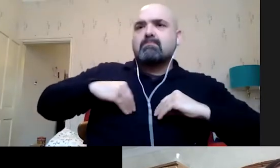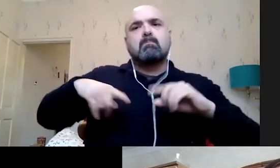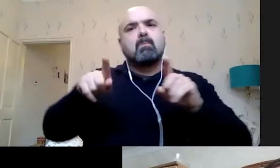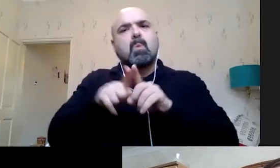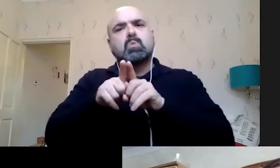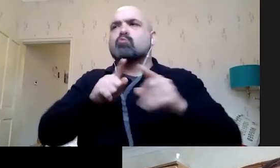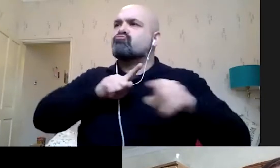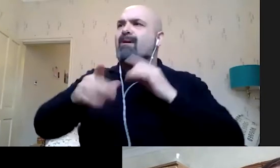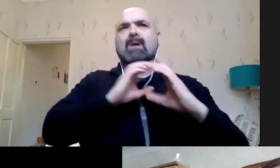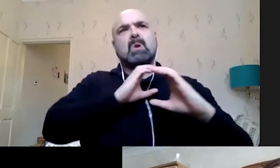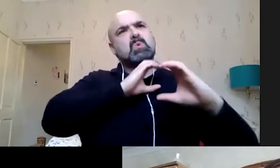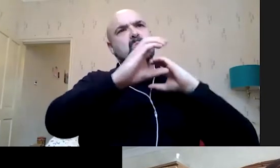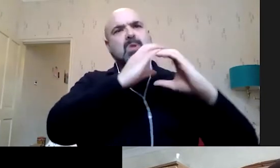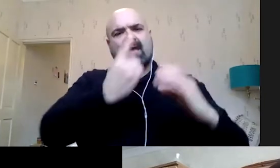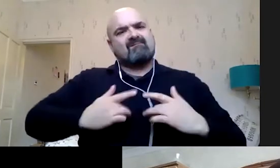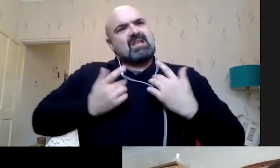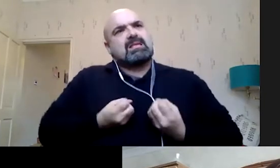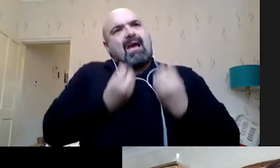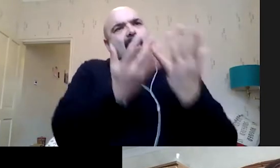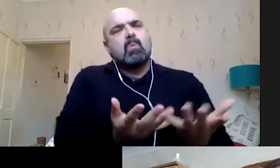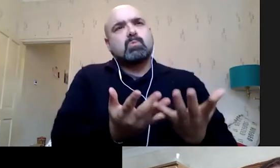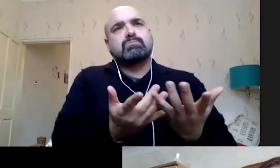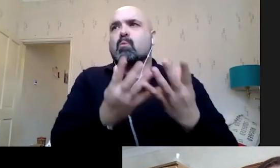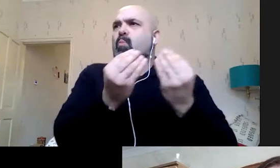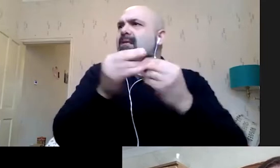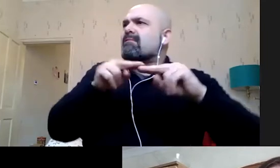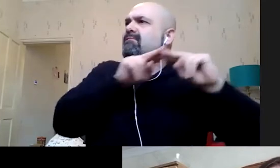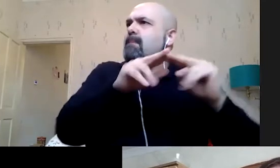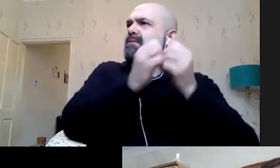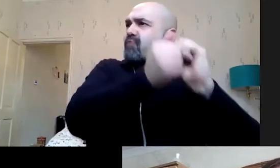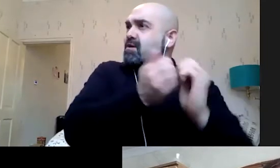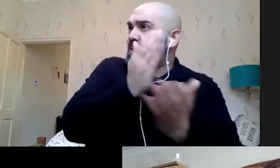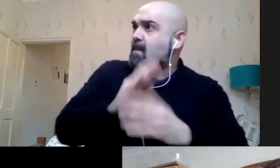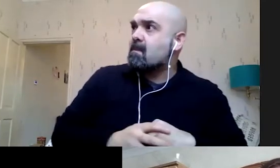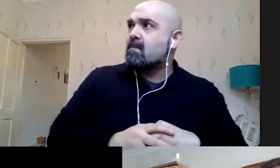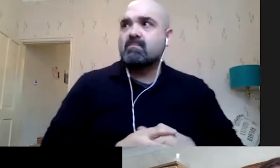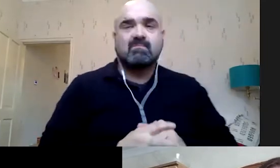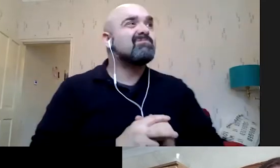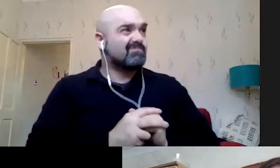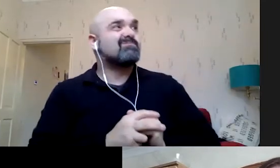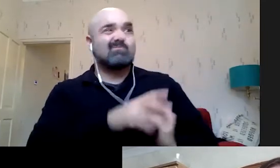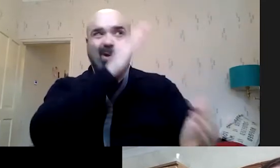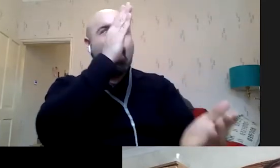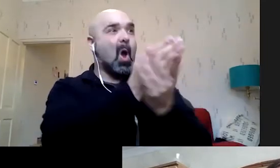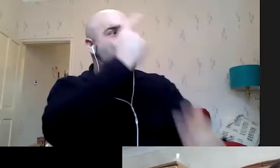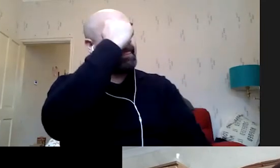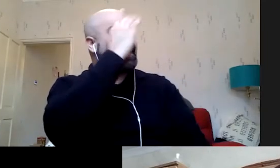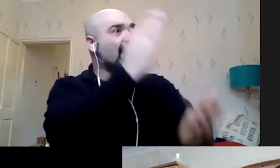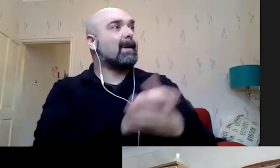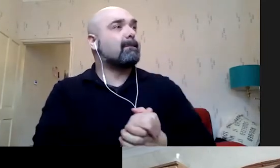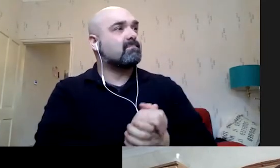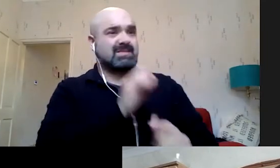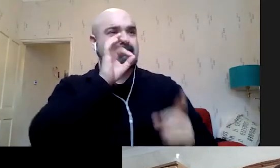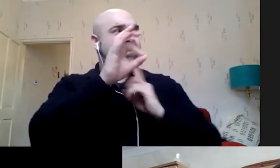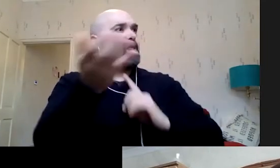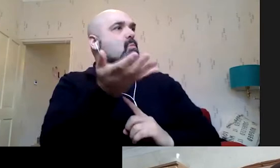to communicate that, particularly sometimes with those actually closest to them? Yeah, I think so. And especially in schools, I think